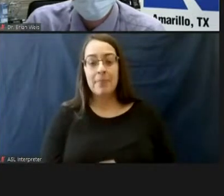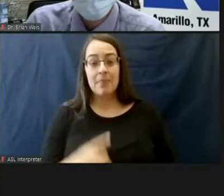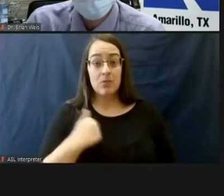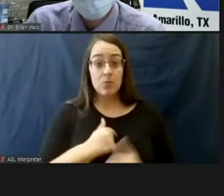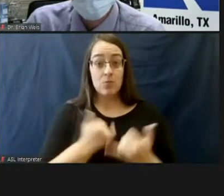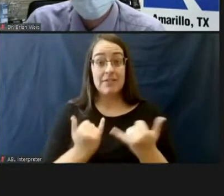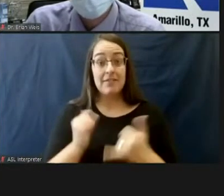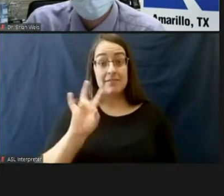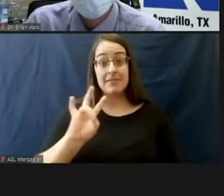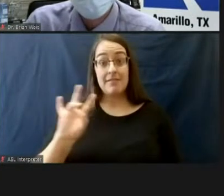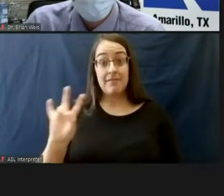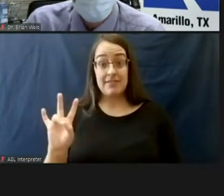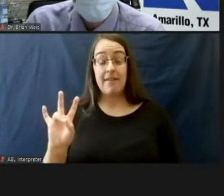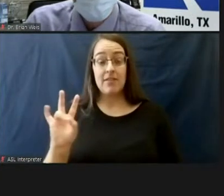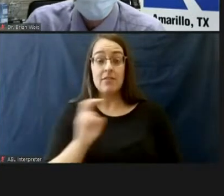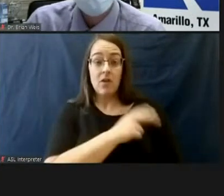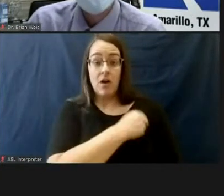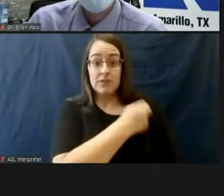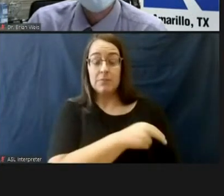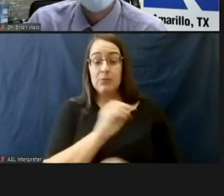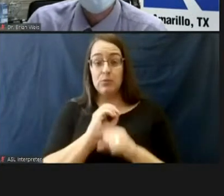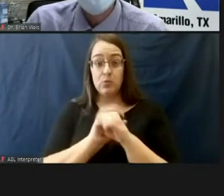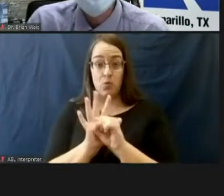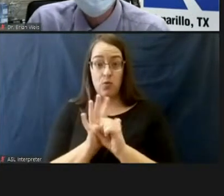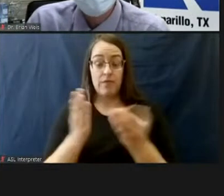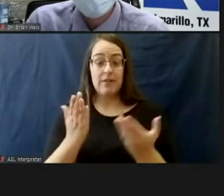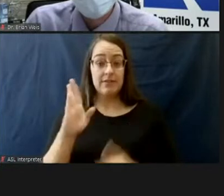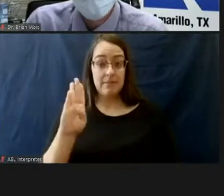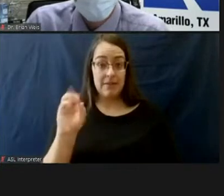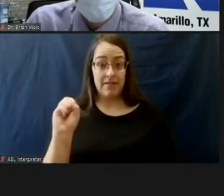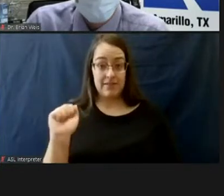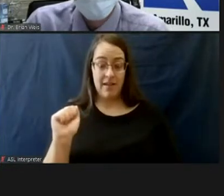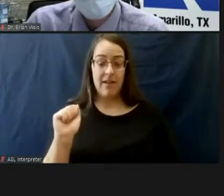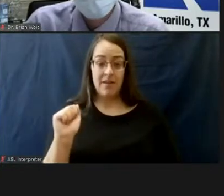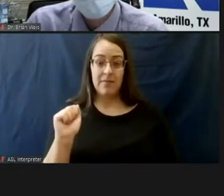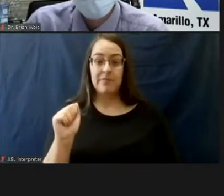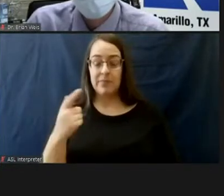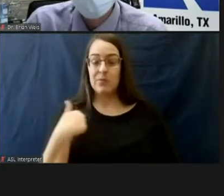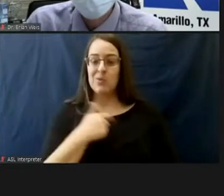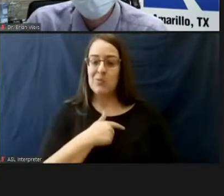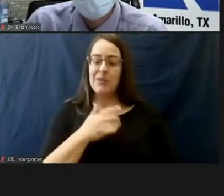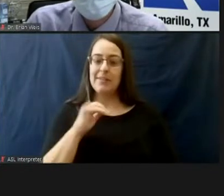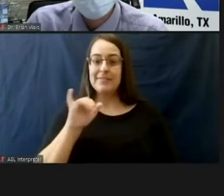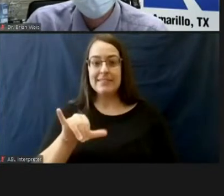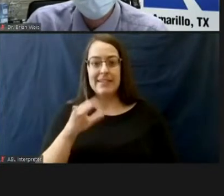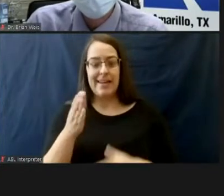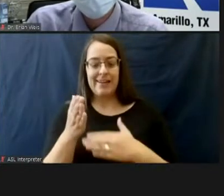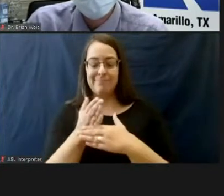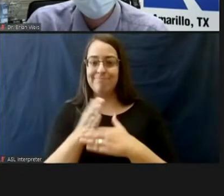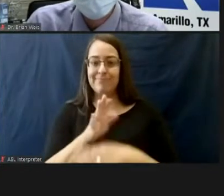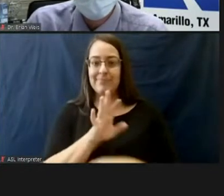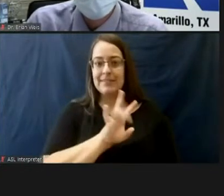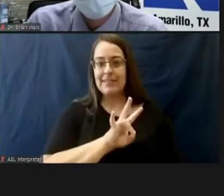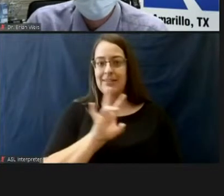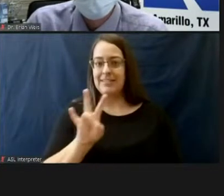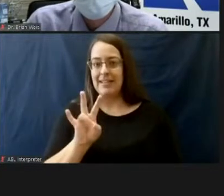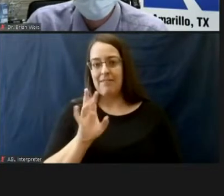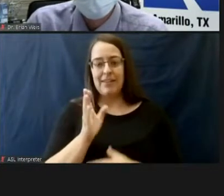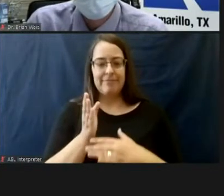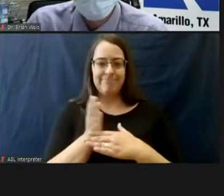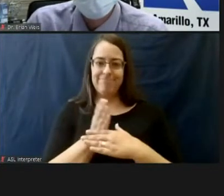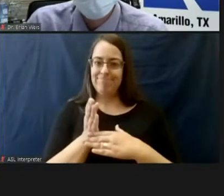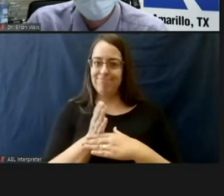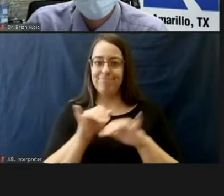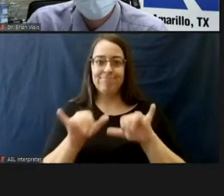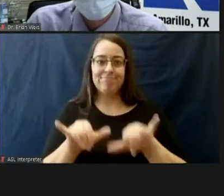77 hospitalized COVID patients this morning. We have been hovering really in that 77 range now